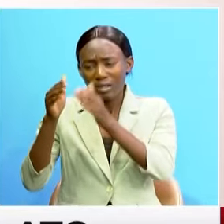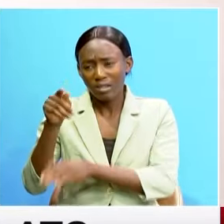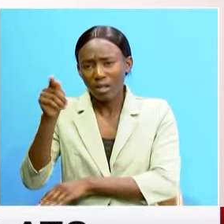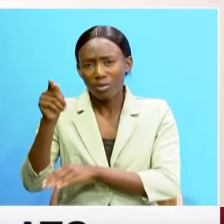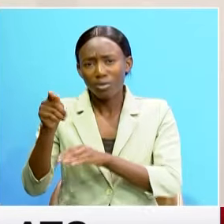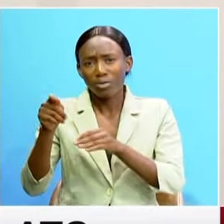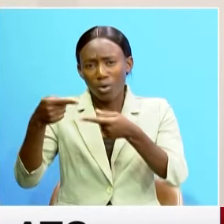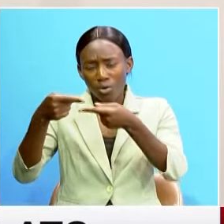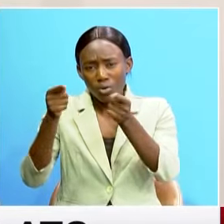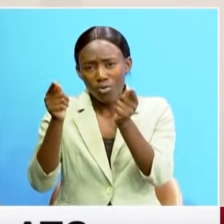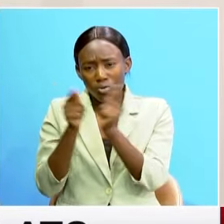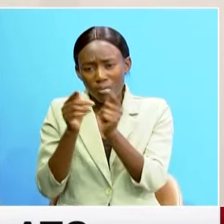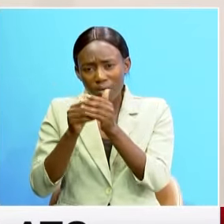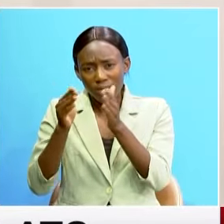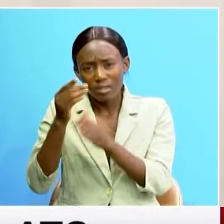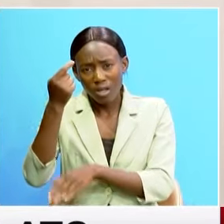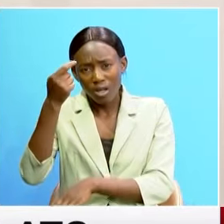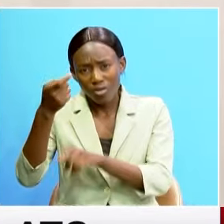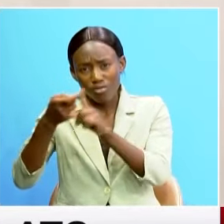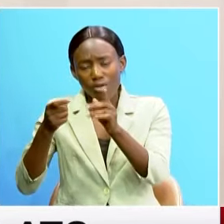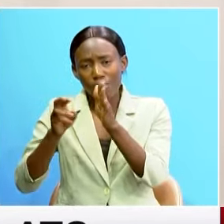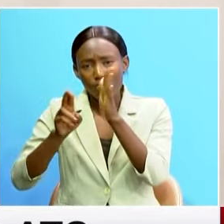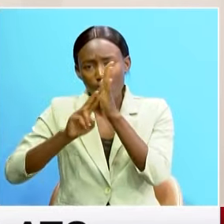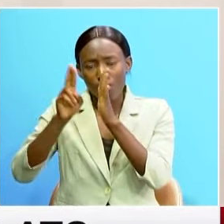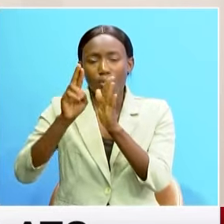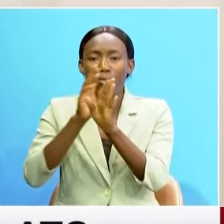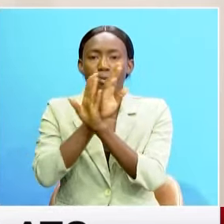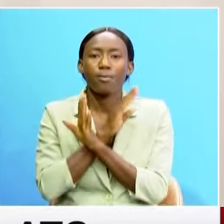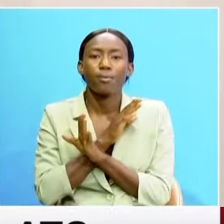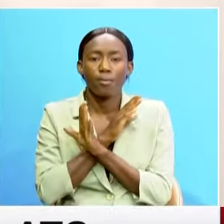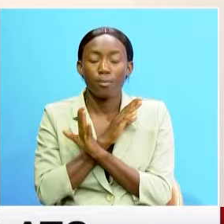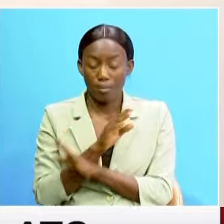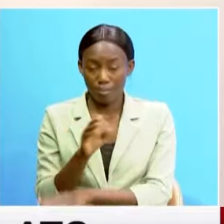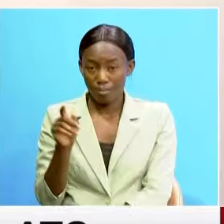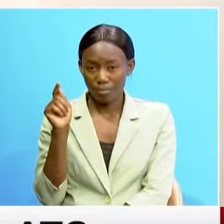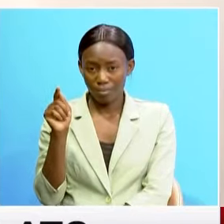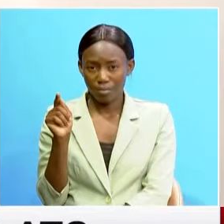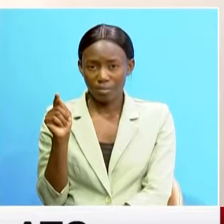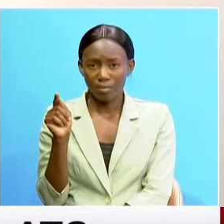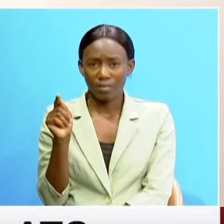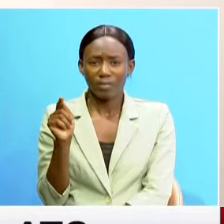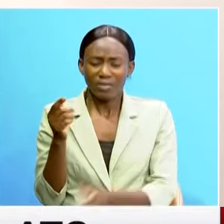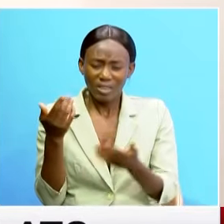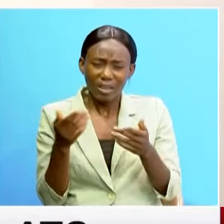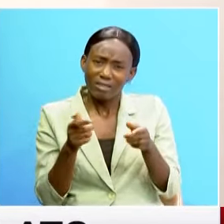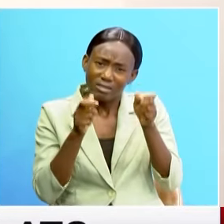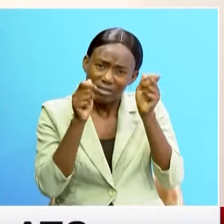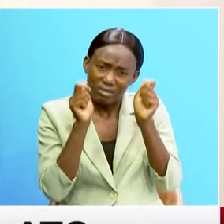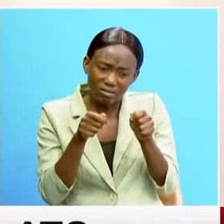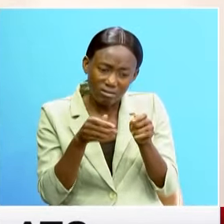The Red Cross and the other partners they are working with were able to ask us to come